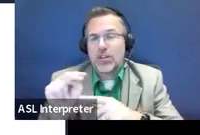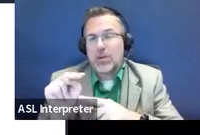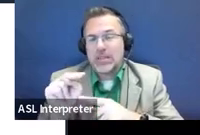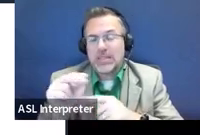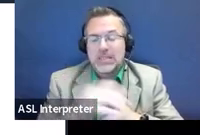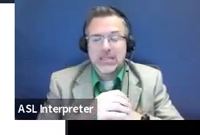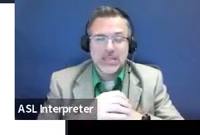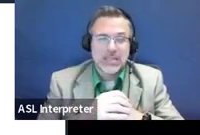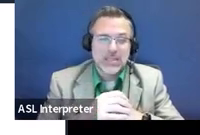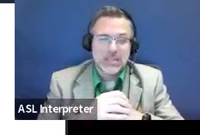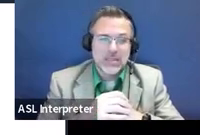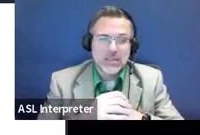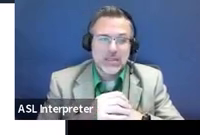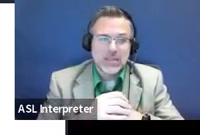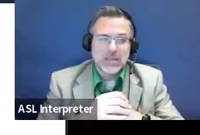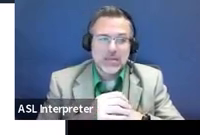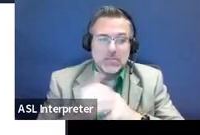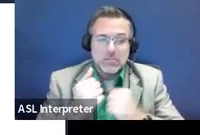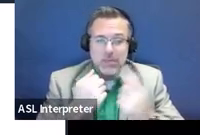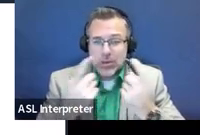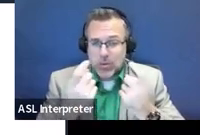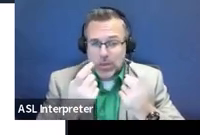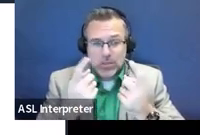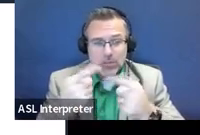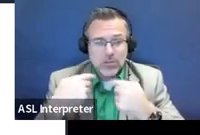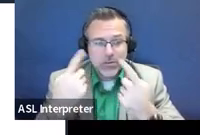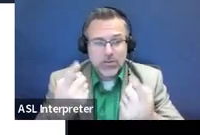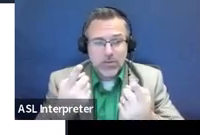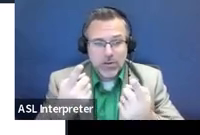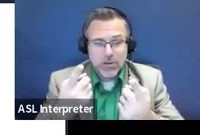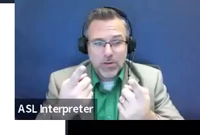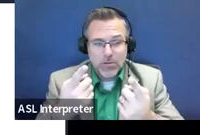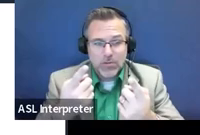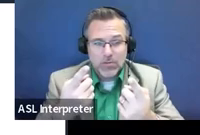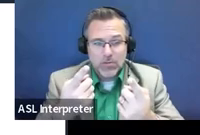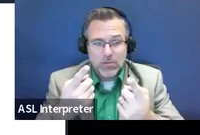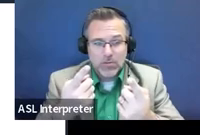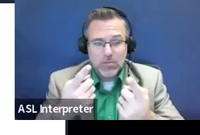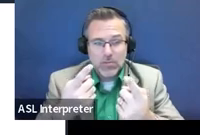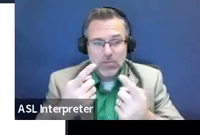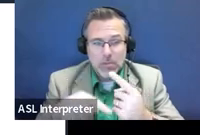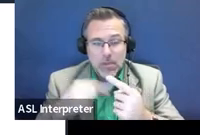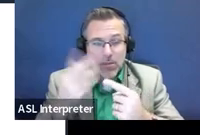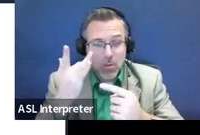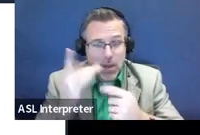sorry. So any questions about the determinations and the why?